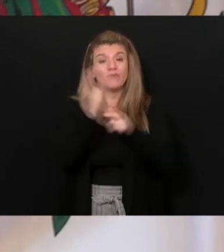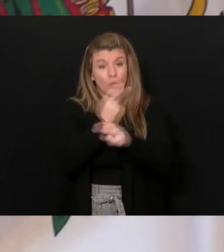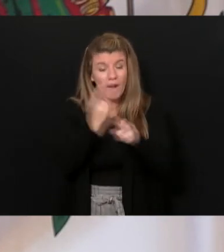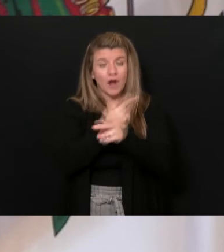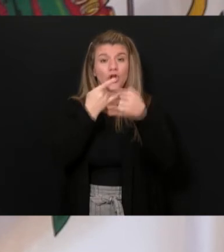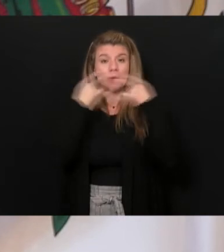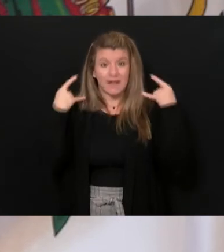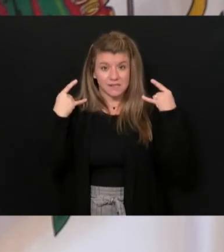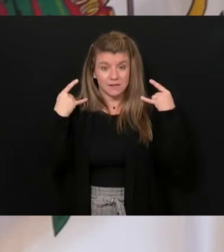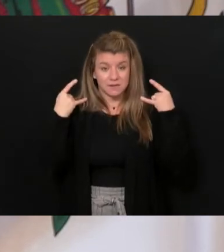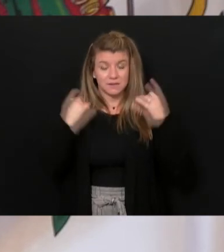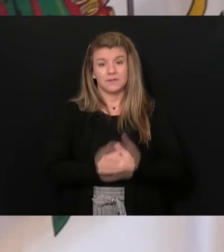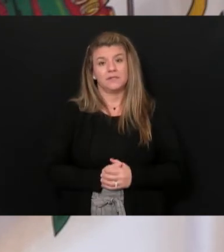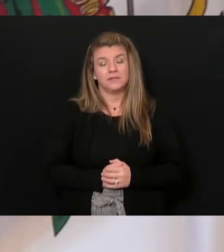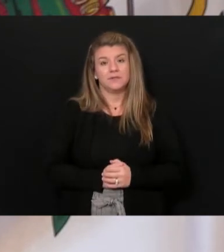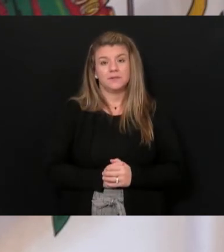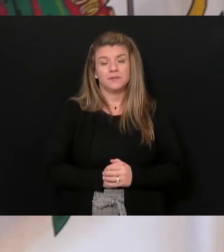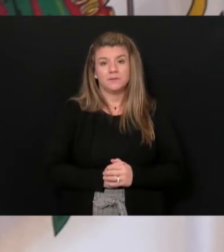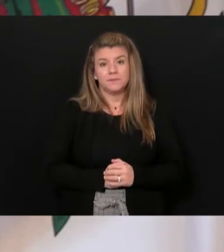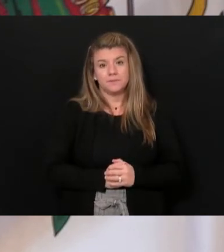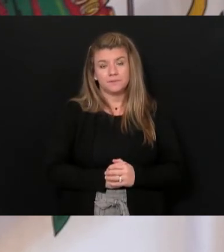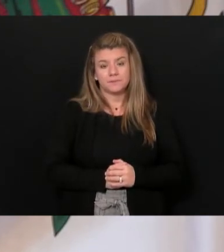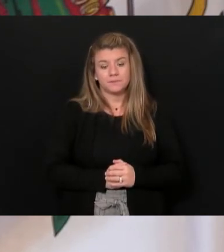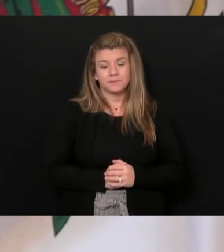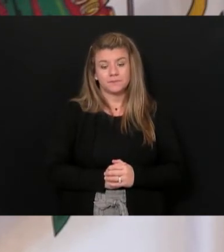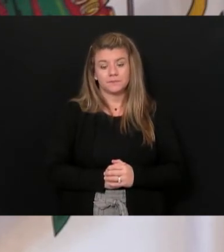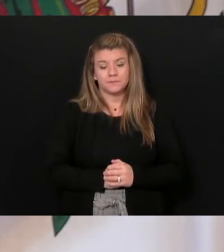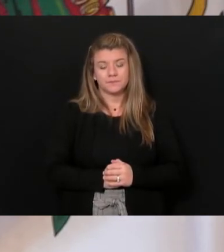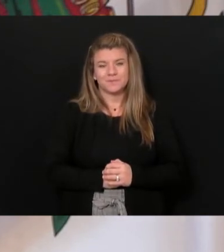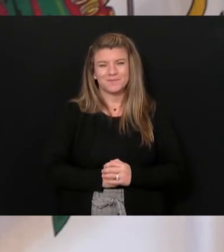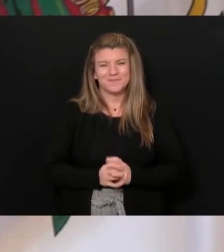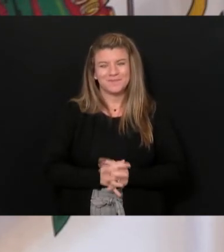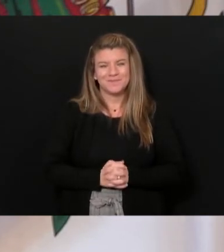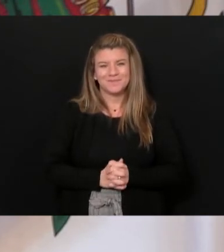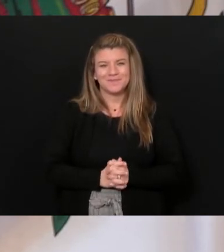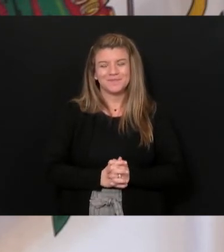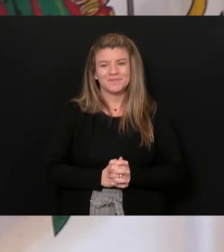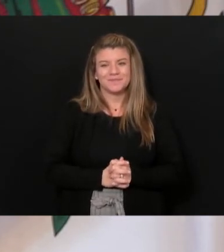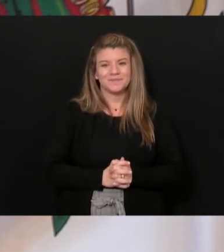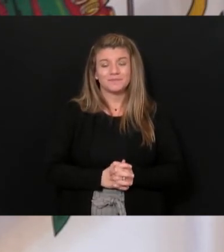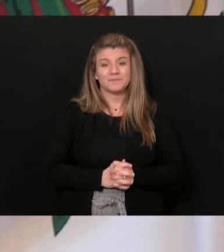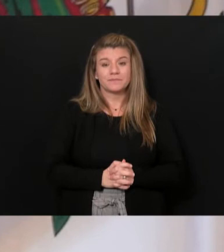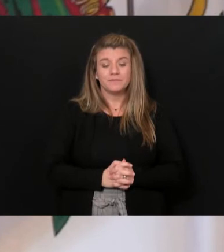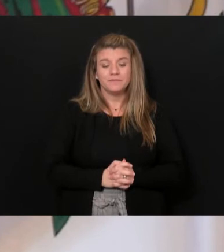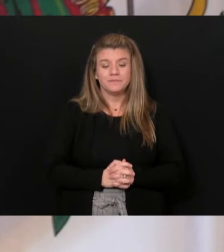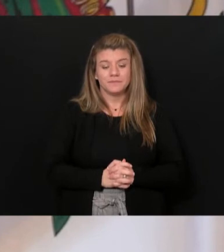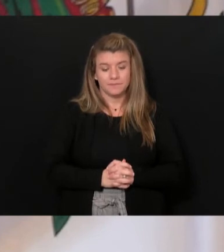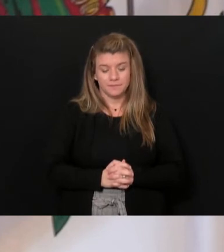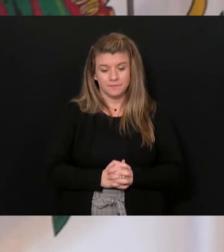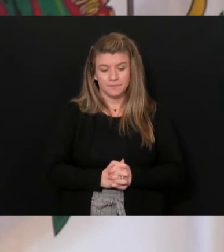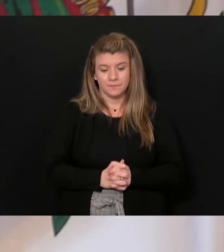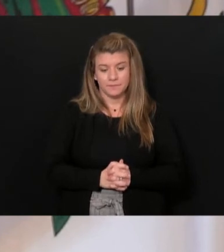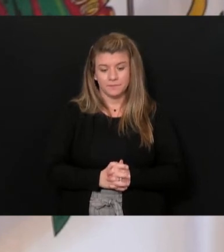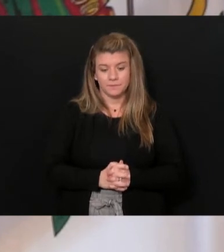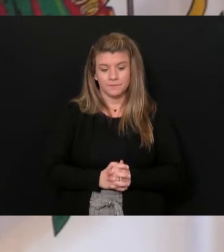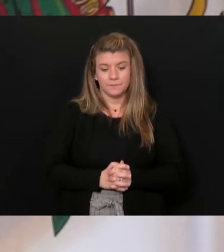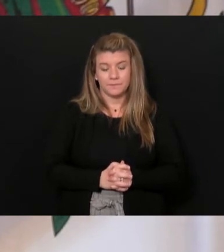mask. Now, let me just say just this. Overwhelmingly,